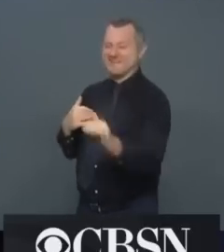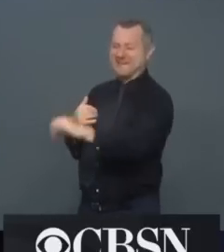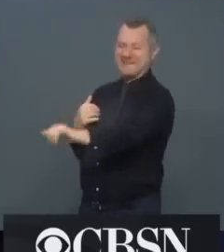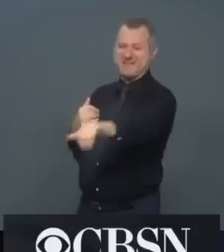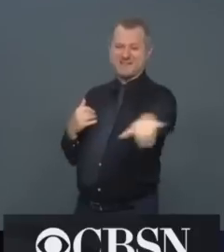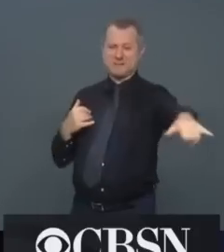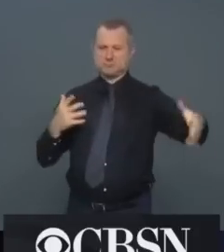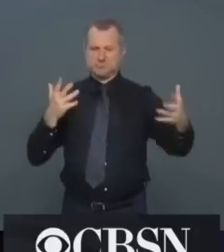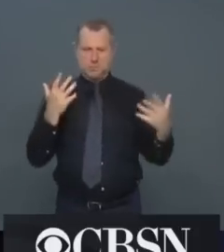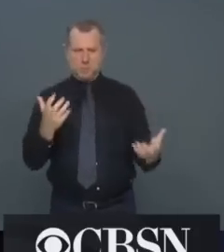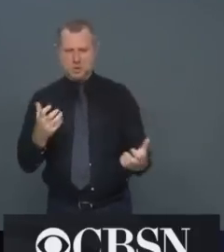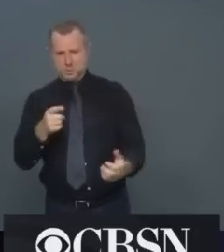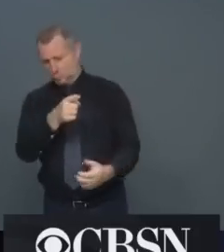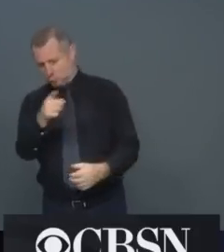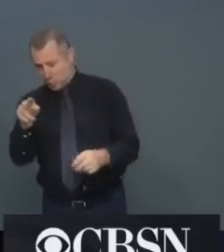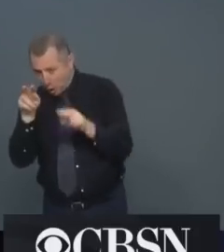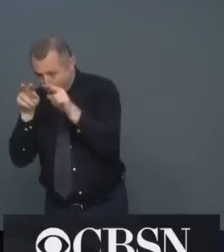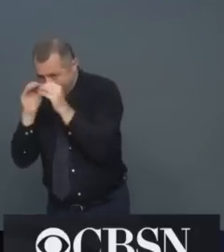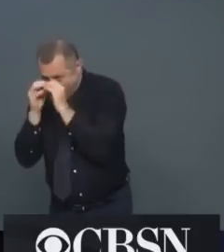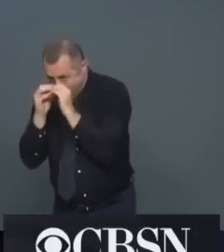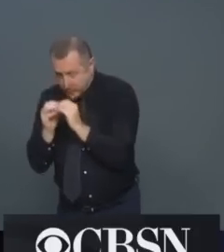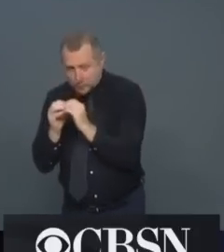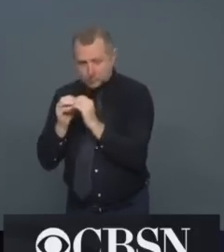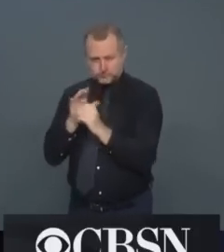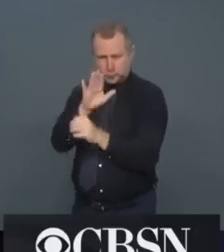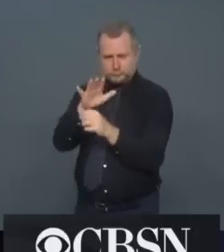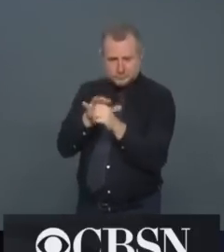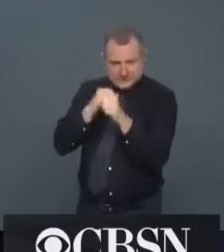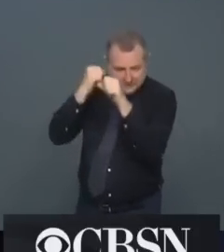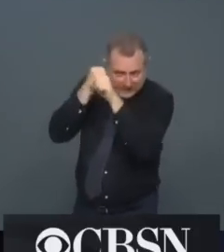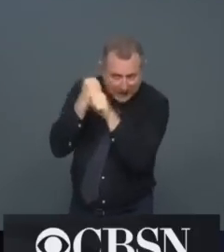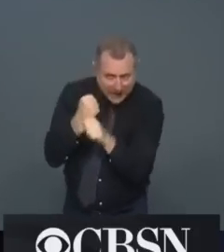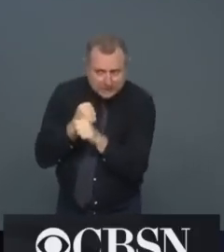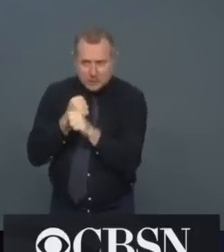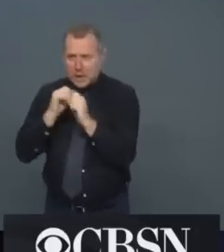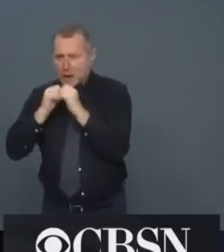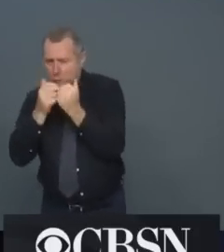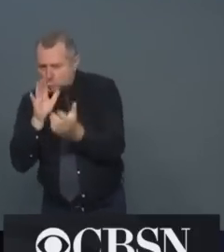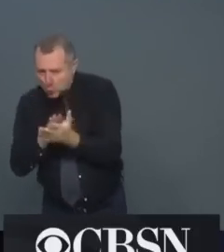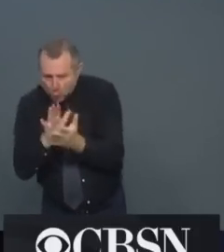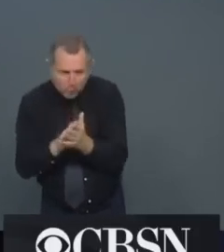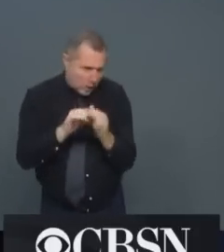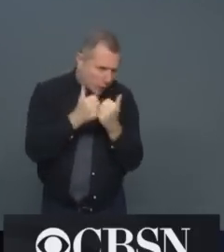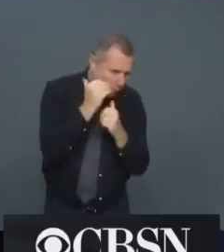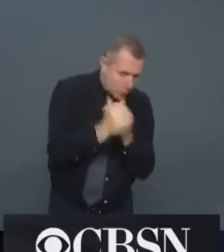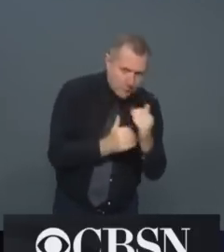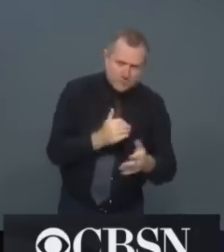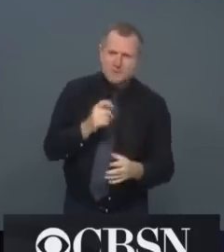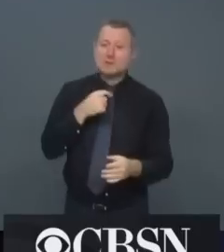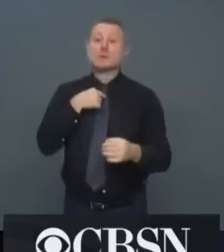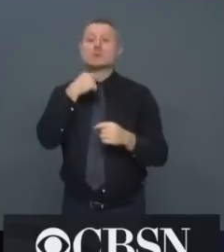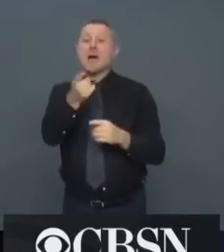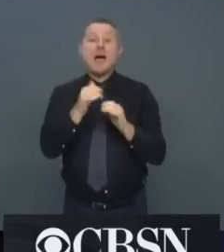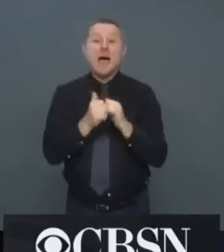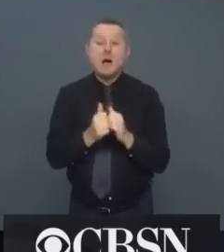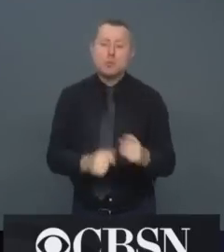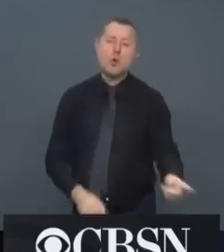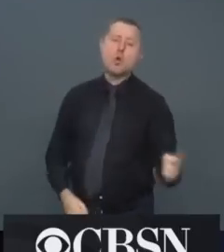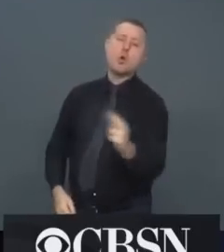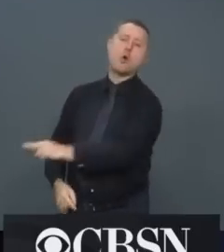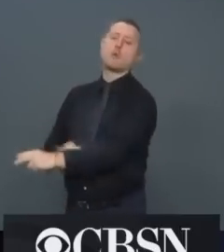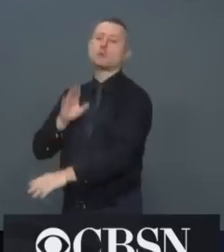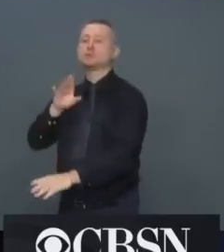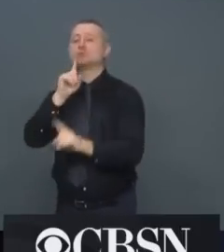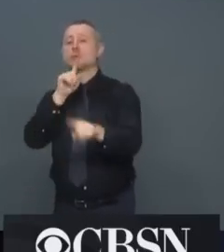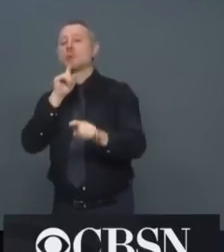and quantifiable. How are their schools doing? I'll tell you school by school on their website. Are